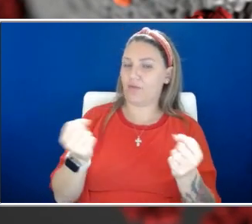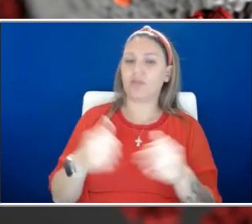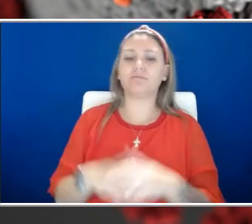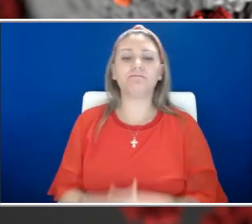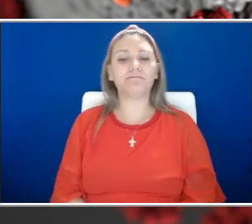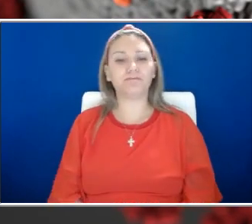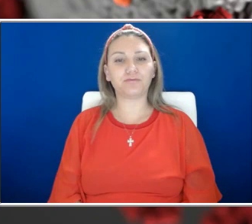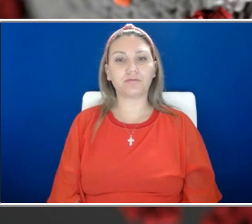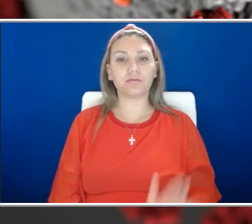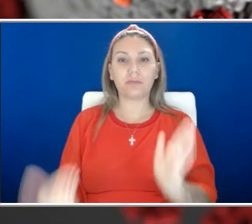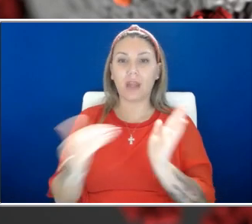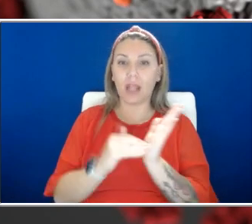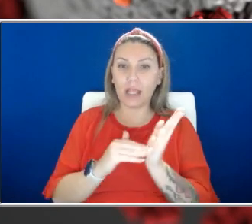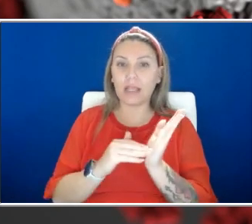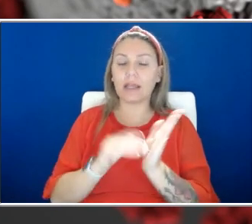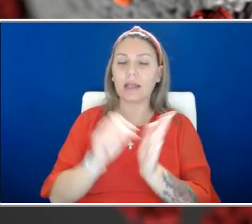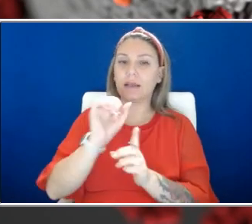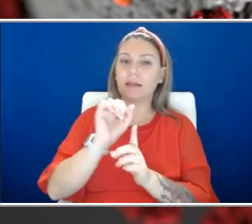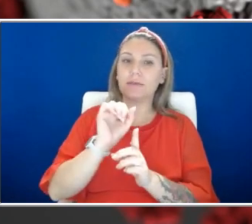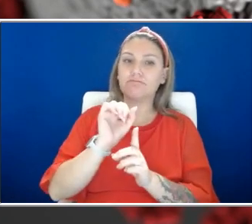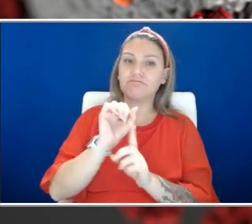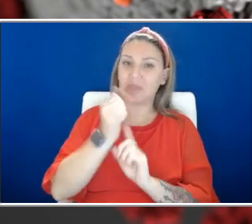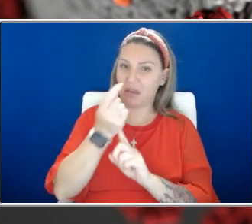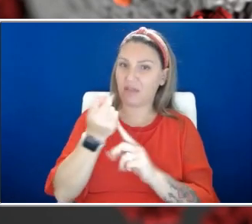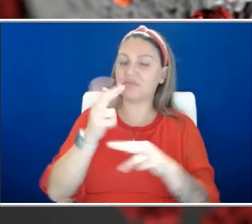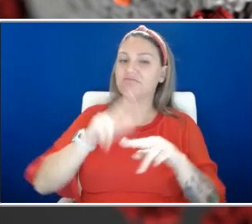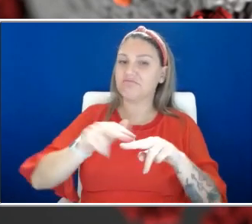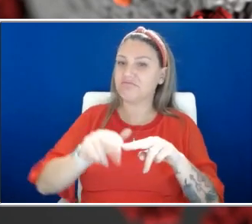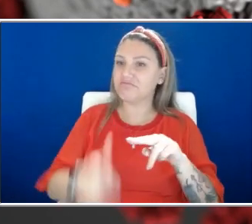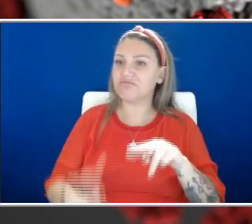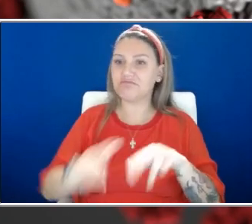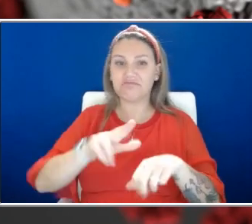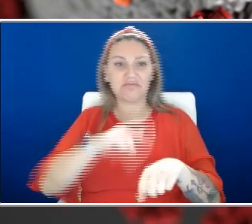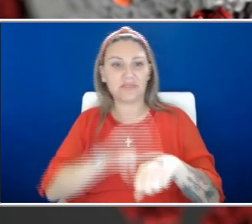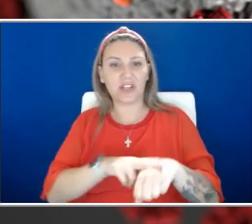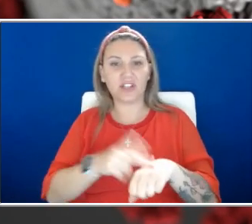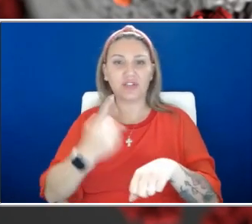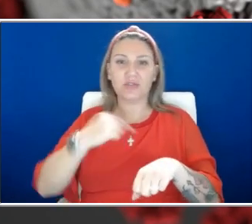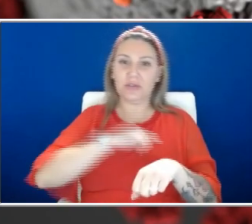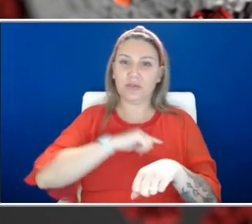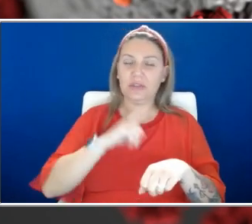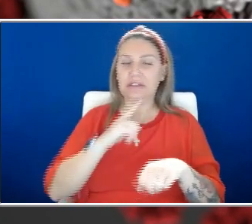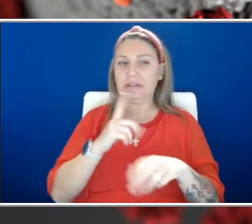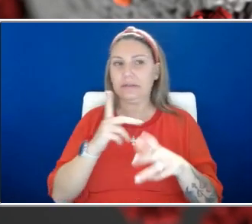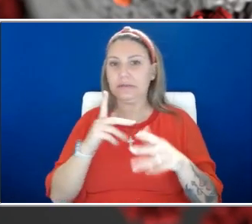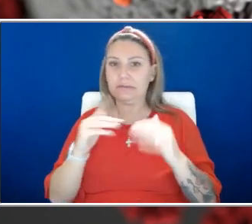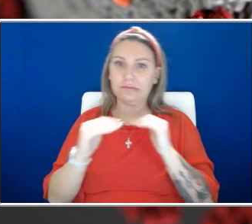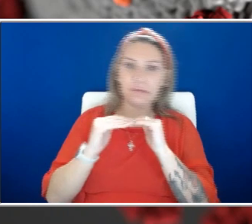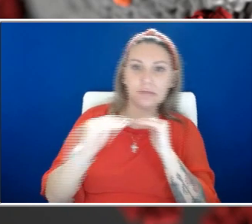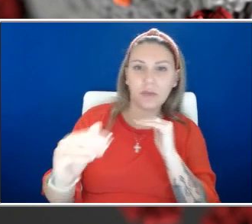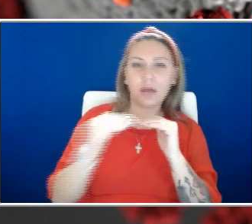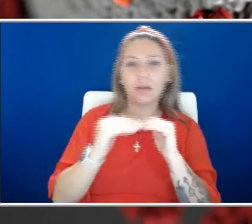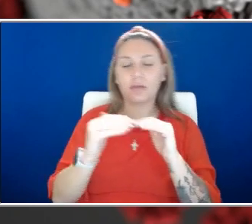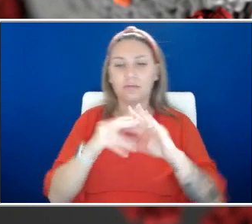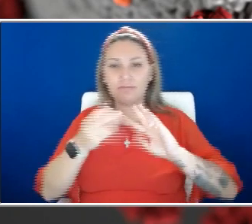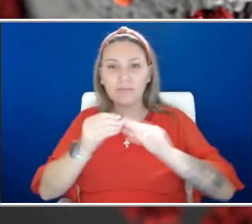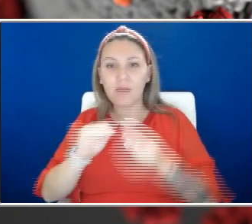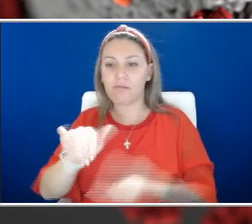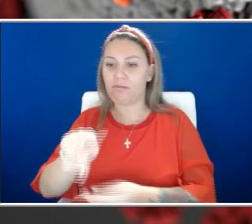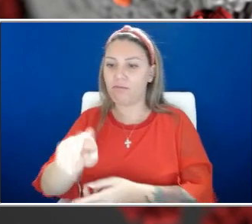Again, case counts have been going down nationally, hospitalizations nationally. We are kind of static as far as number of active